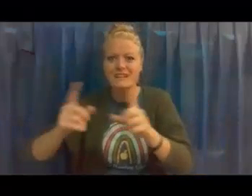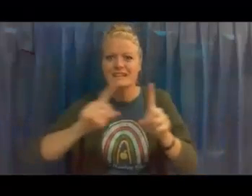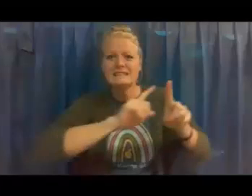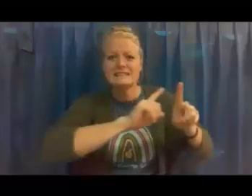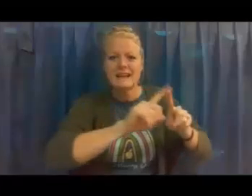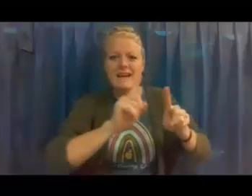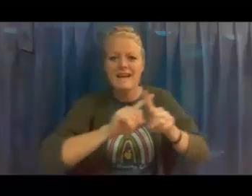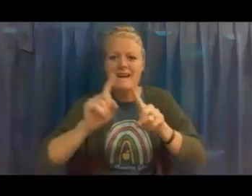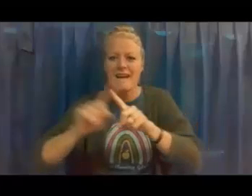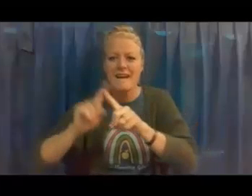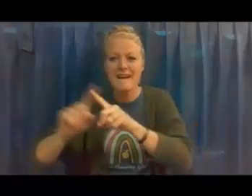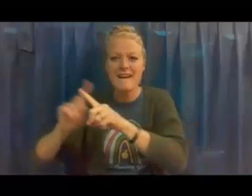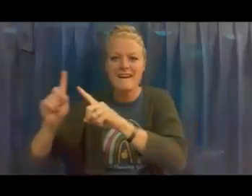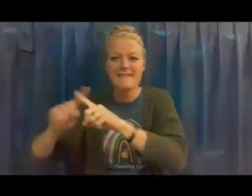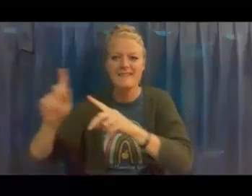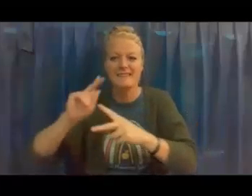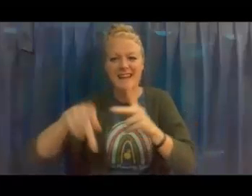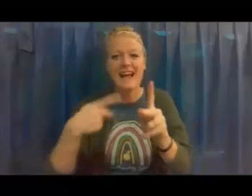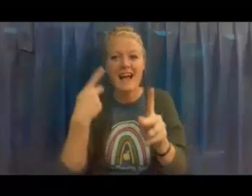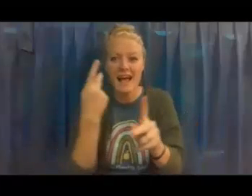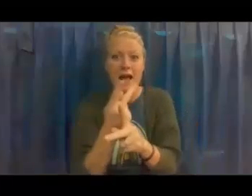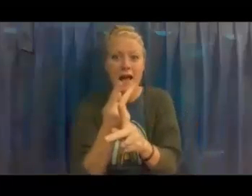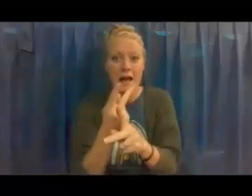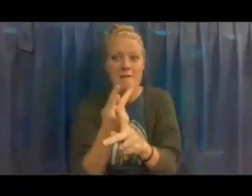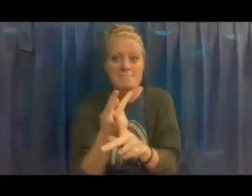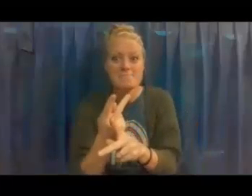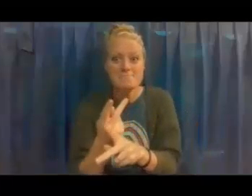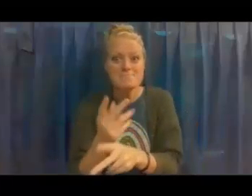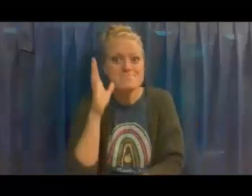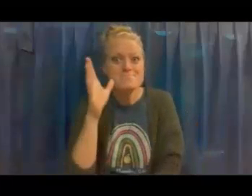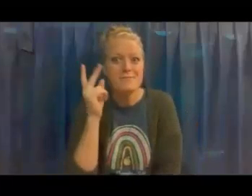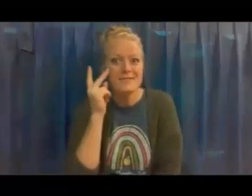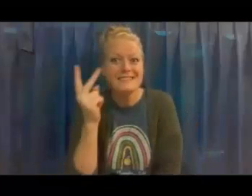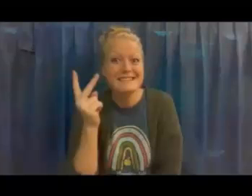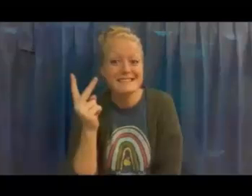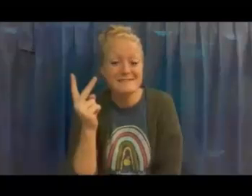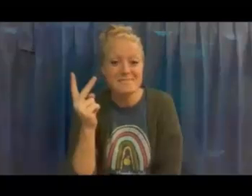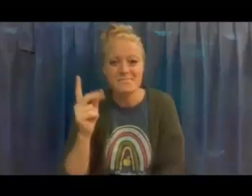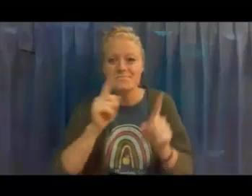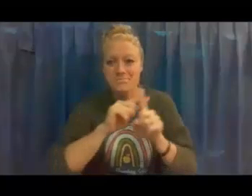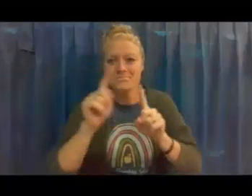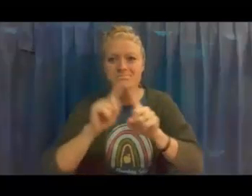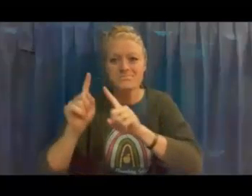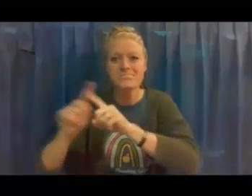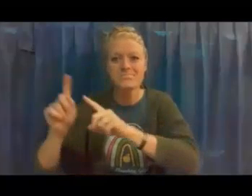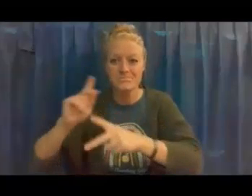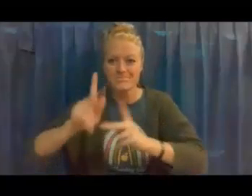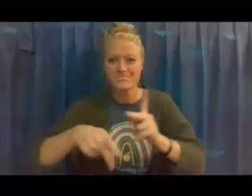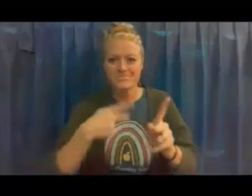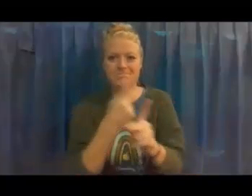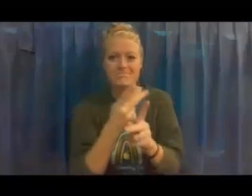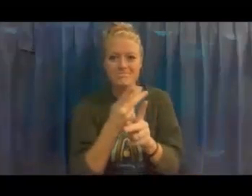There's many different motorcycles, many different kinds. You